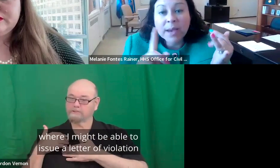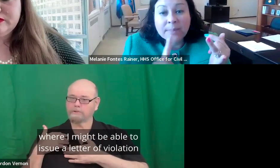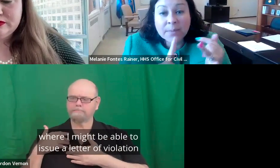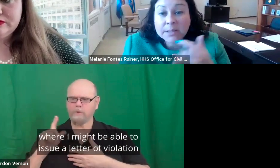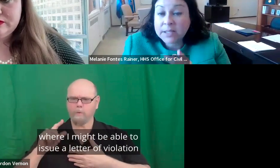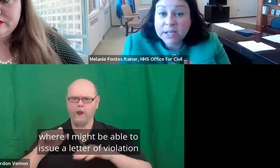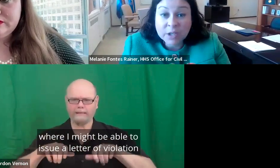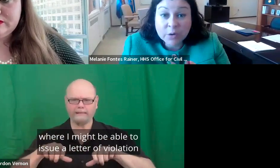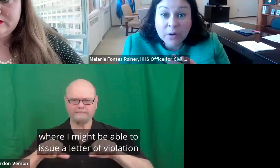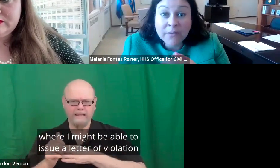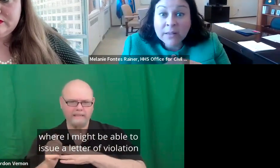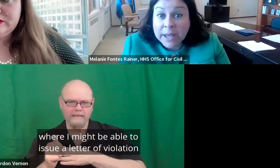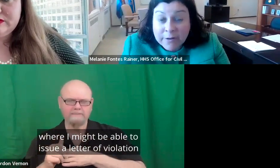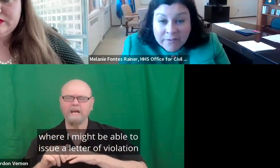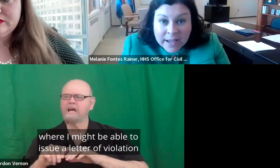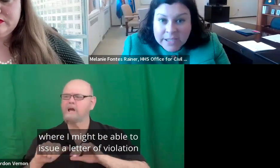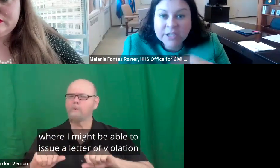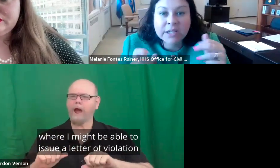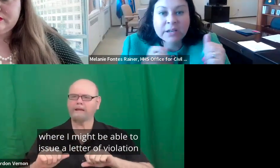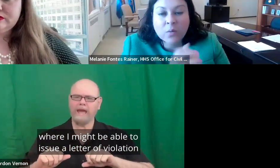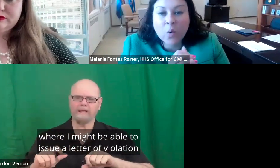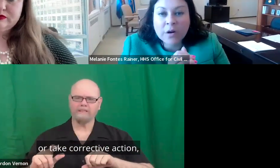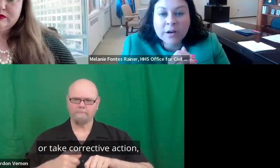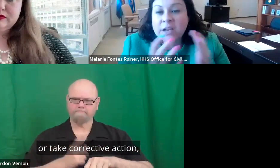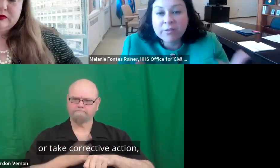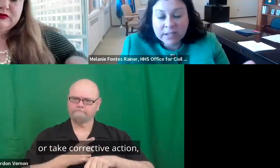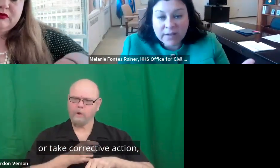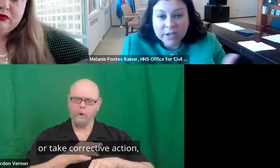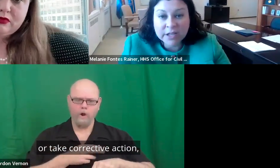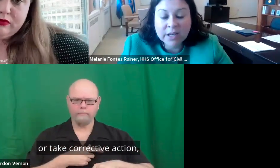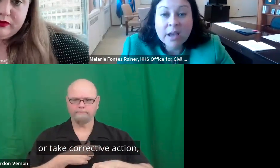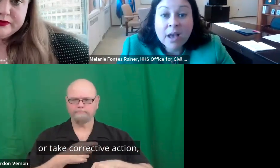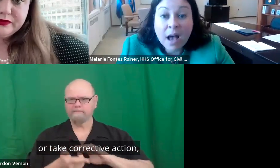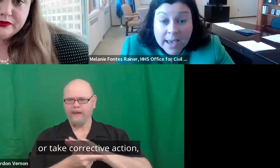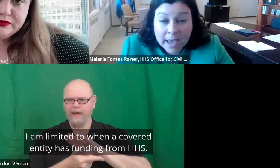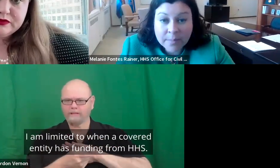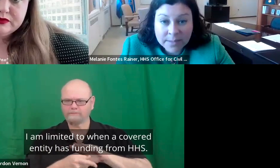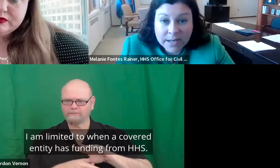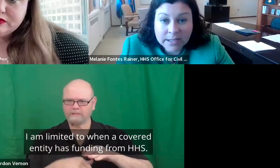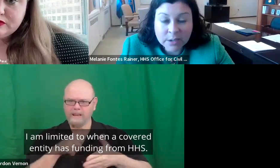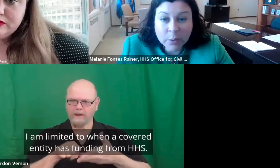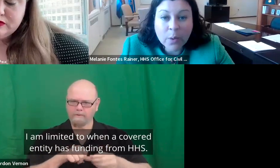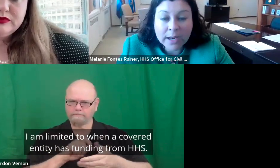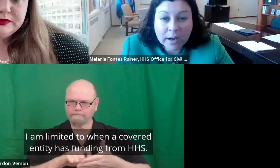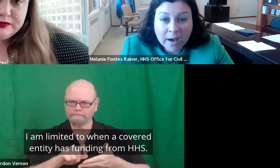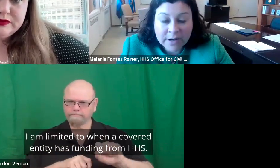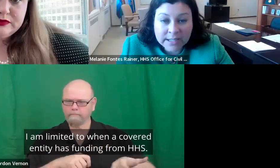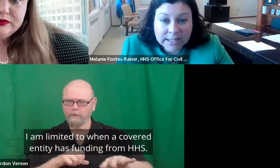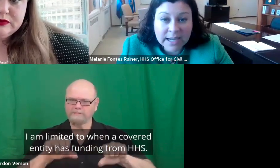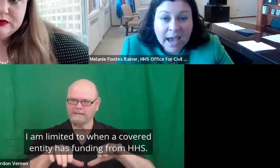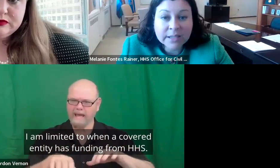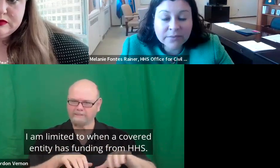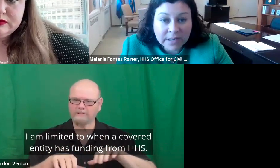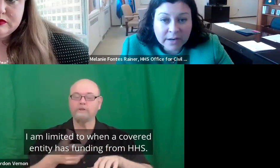complaints, where I might be able to issue a letter of violation or take corrective action, I am limited to when a